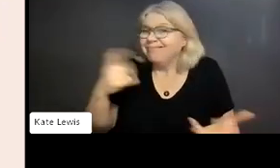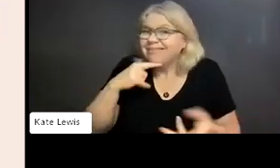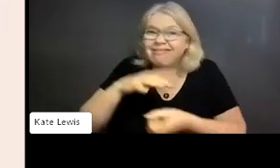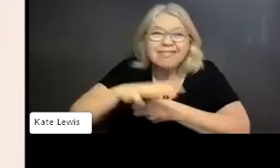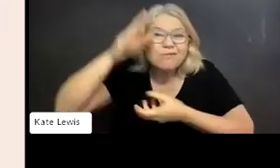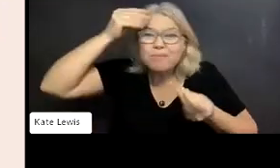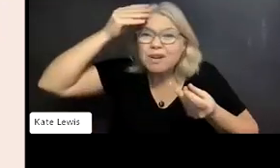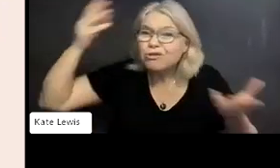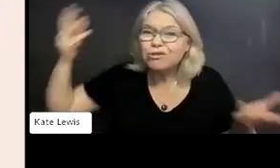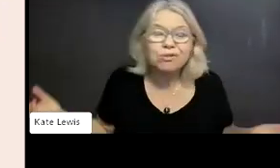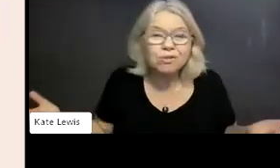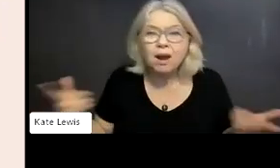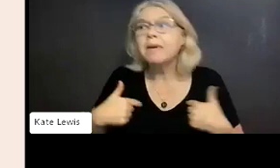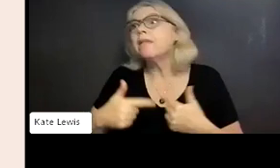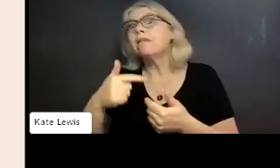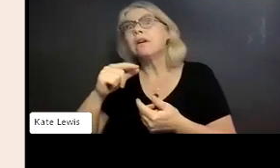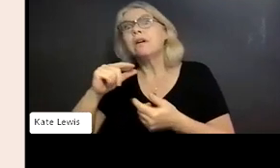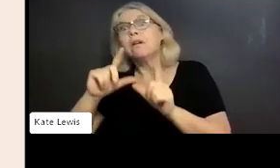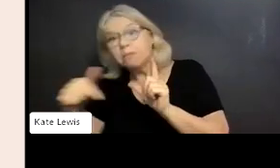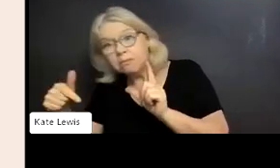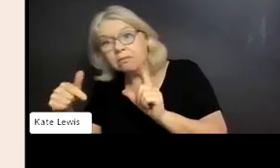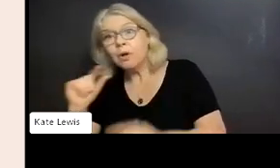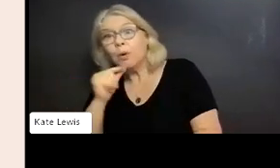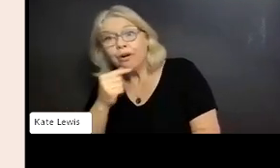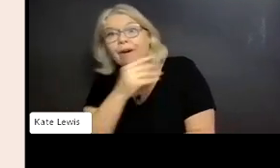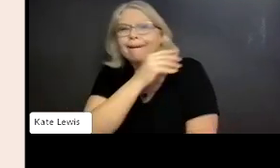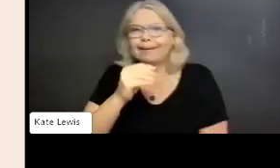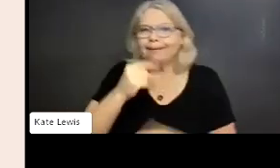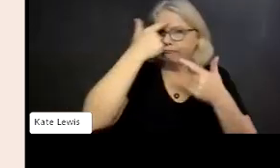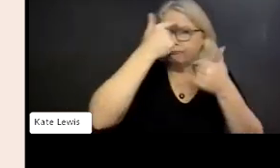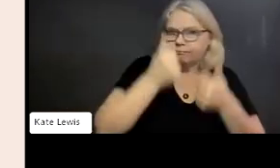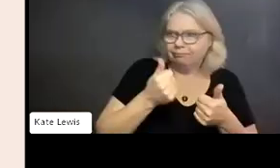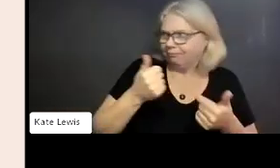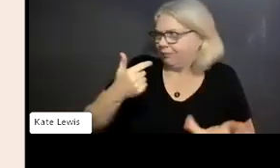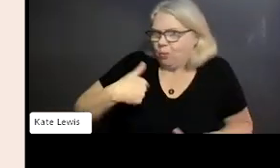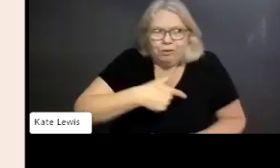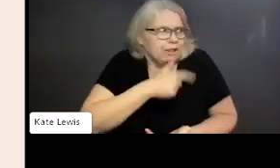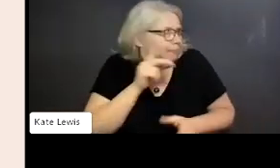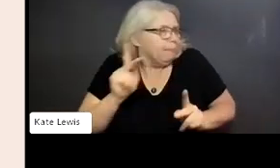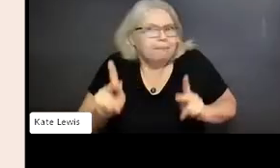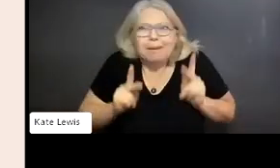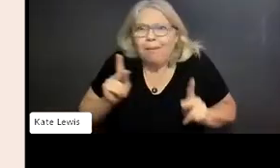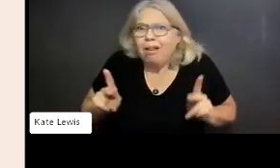are people. We're just people. We should be treated as people and loved as people."